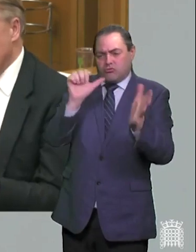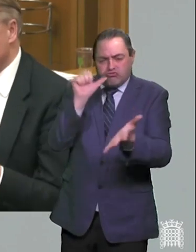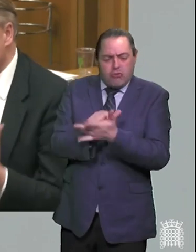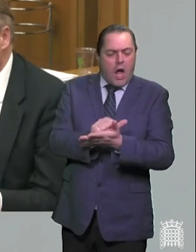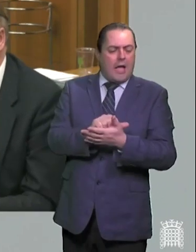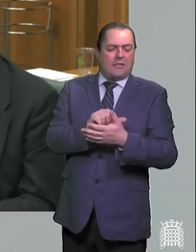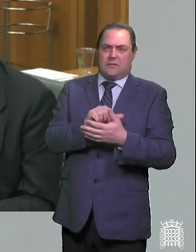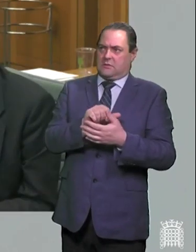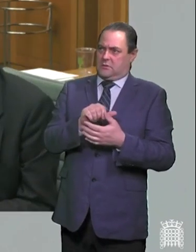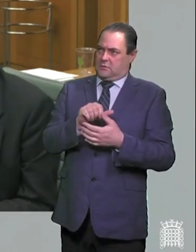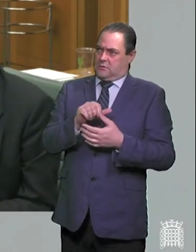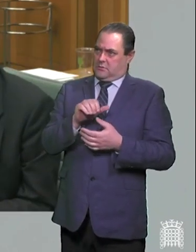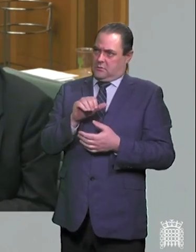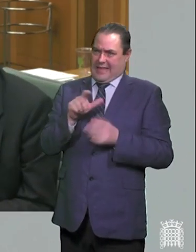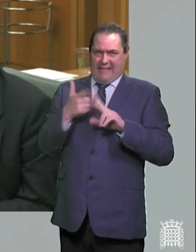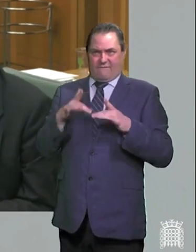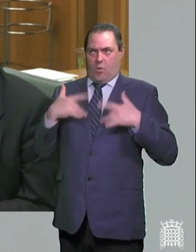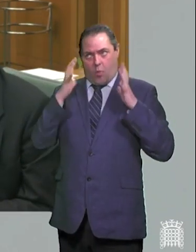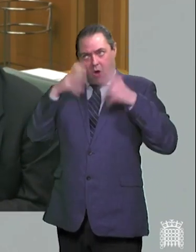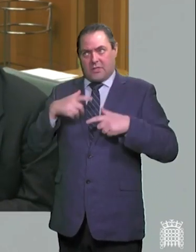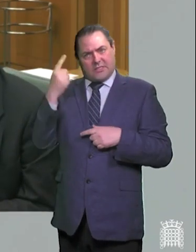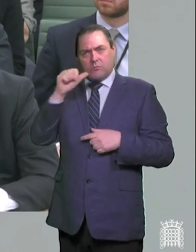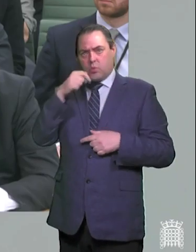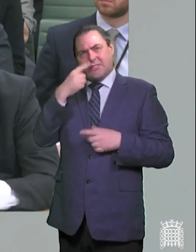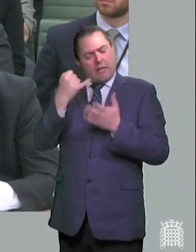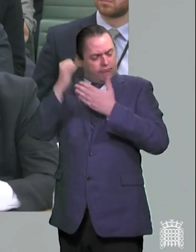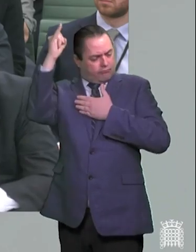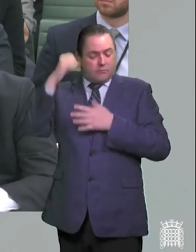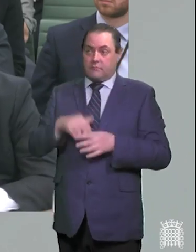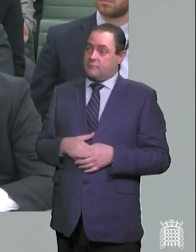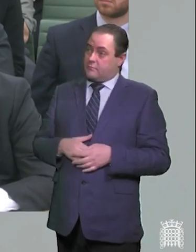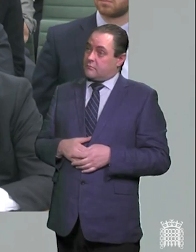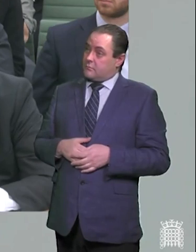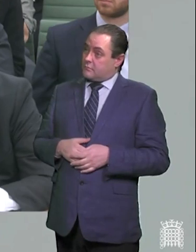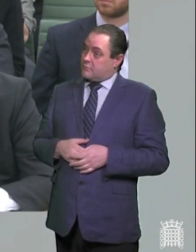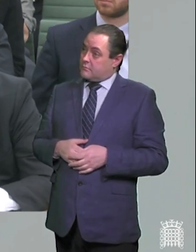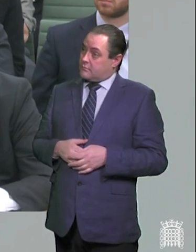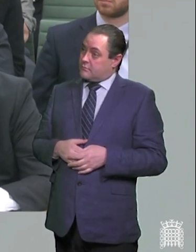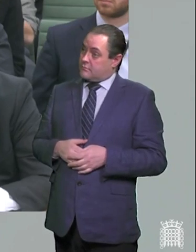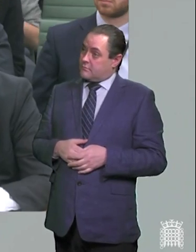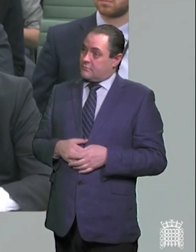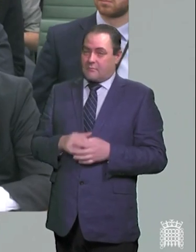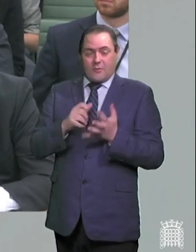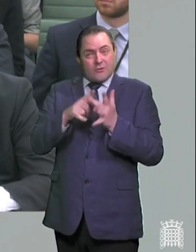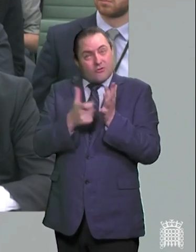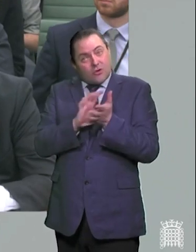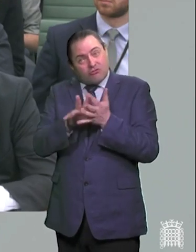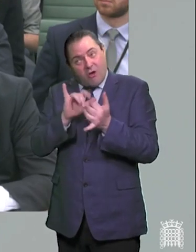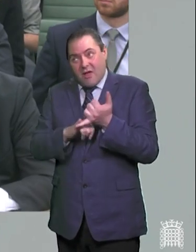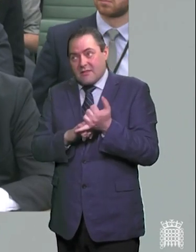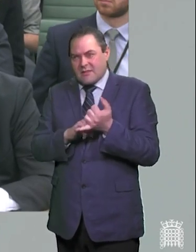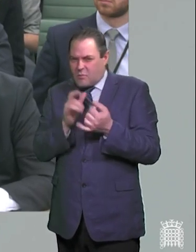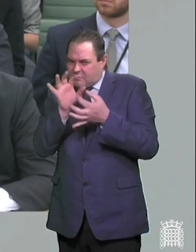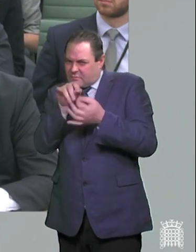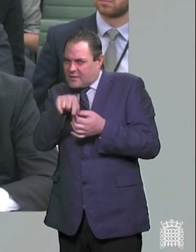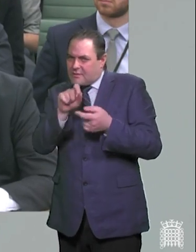the chair, somebody might have shouted object. I listen, Okay. Sir Charles, can I just come back quickly